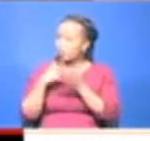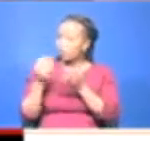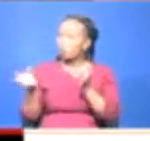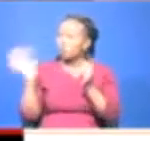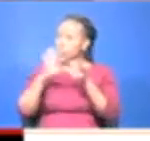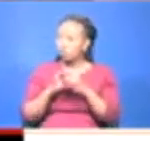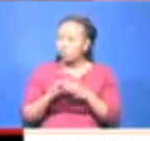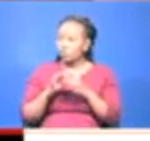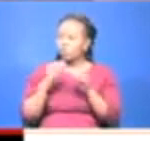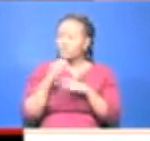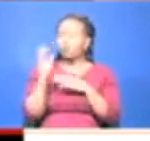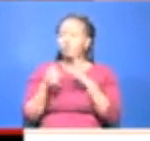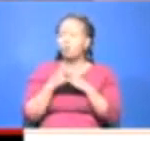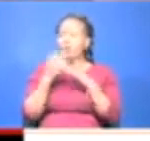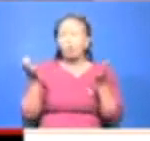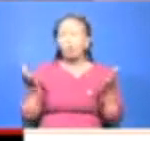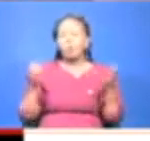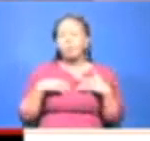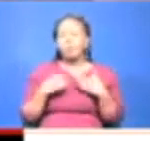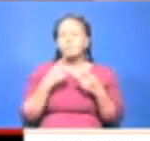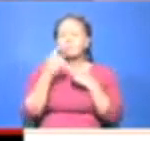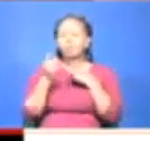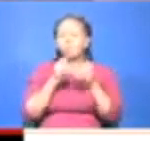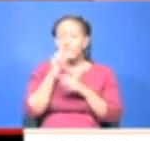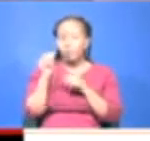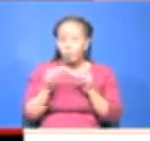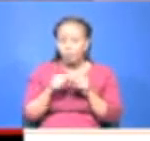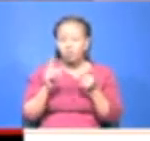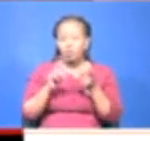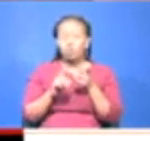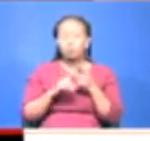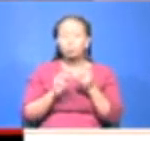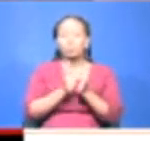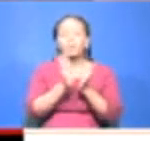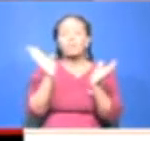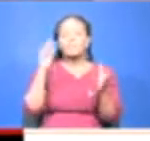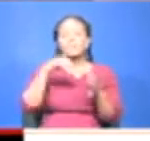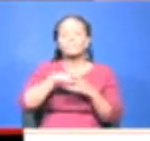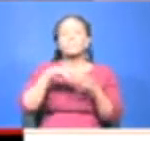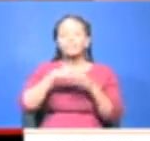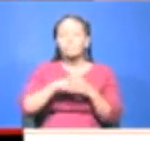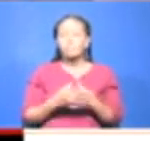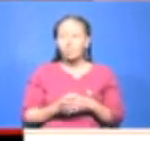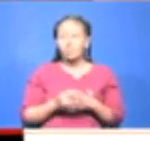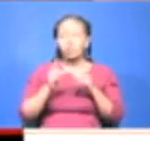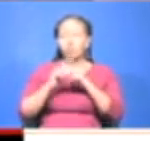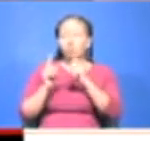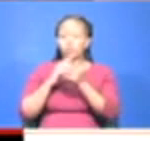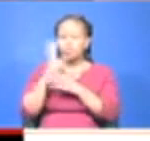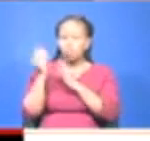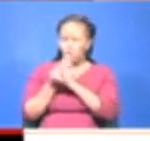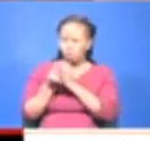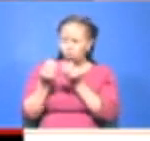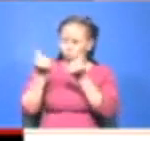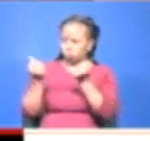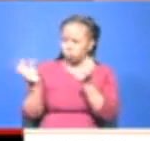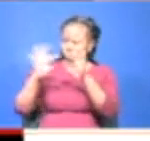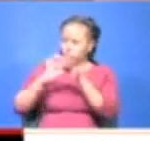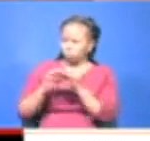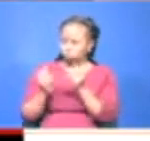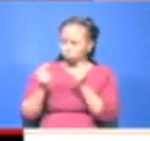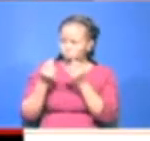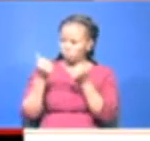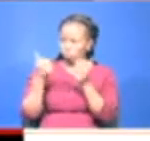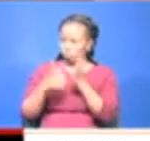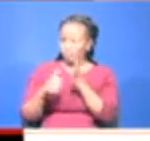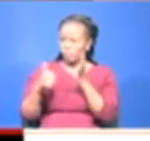infrastructure I talked to you about, public investments need to come in as well. So then I think the two play together to solve the problem. So the